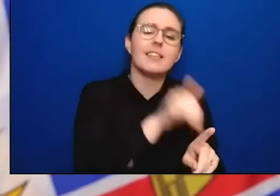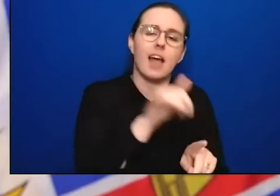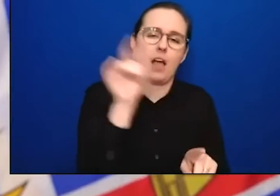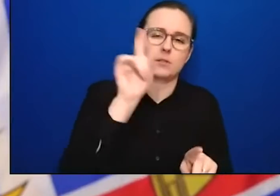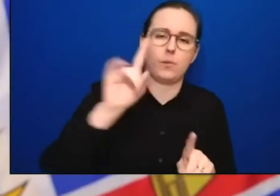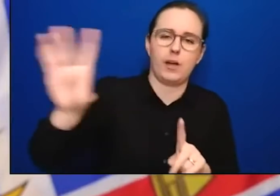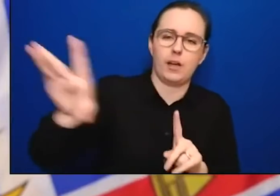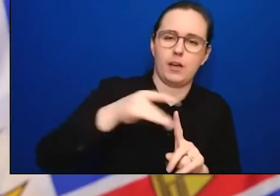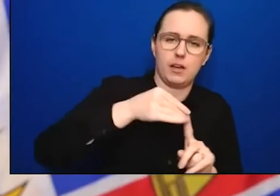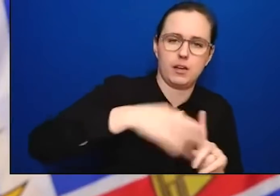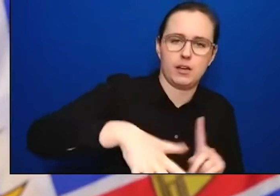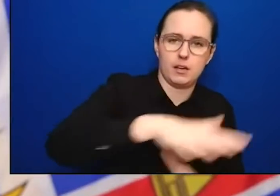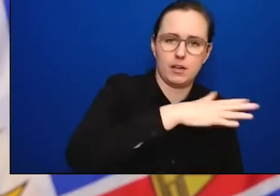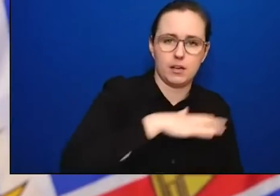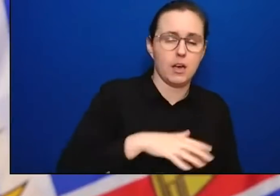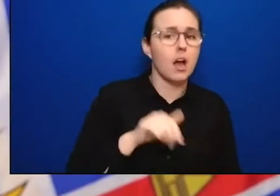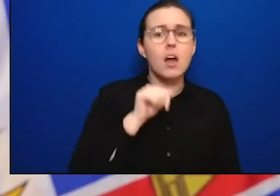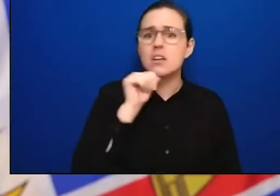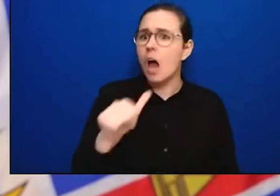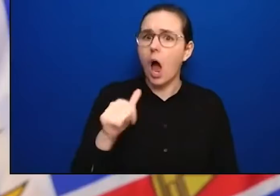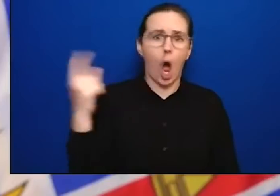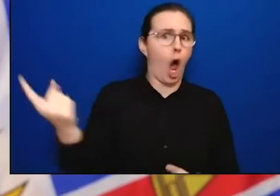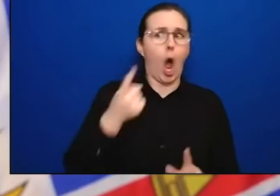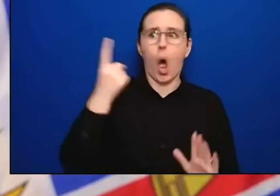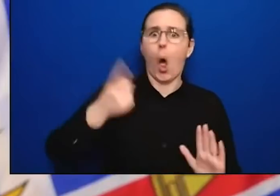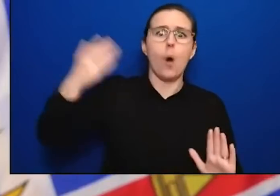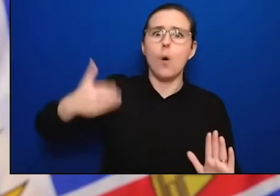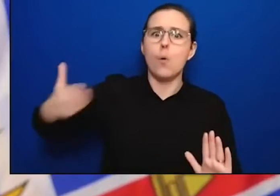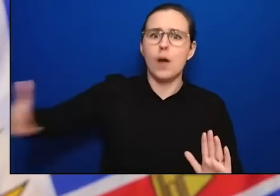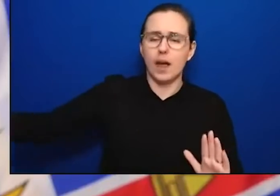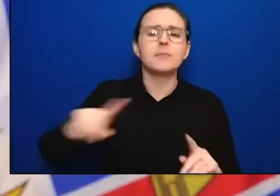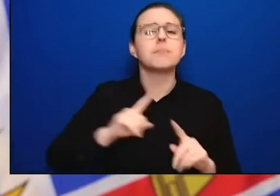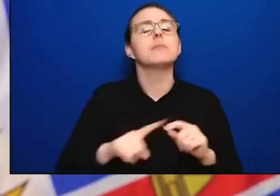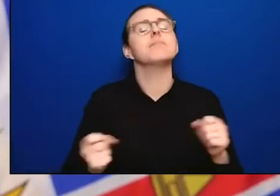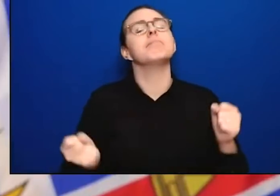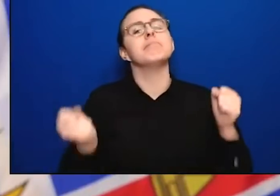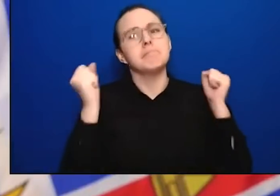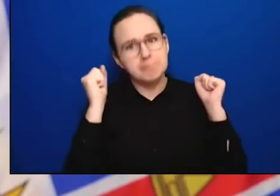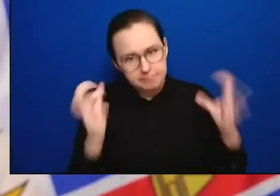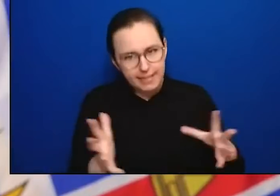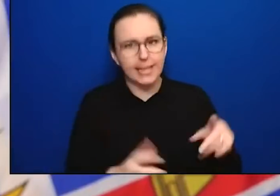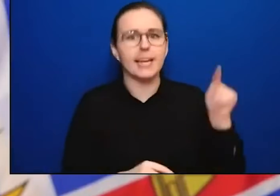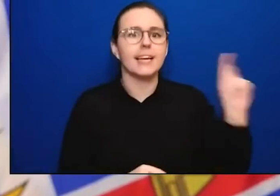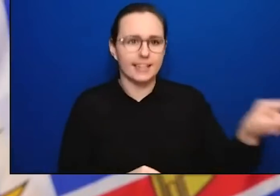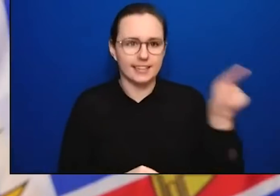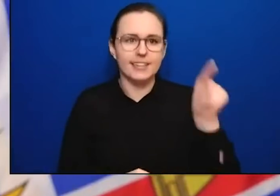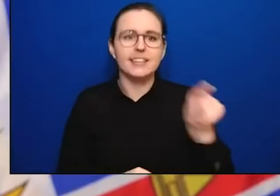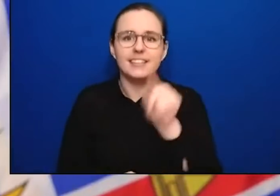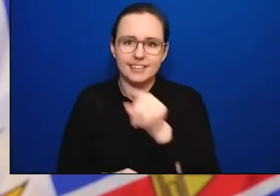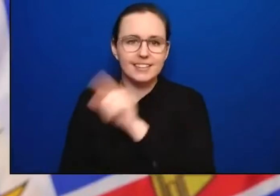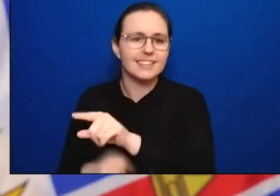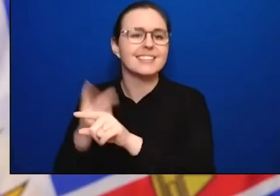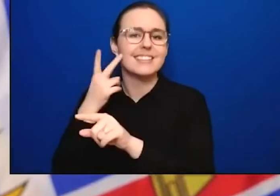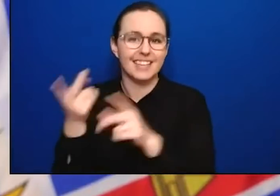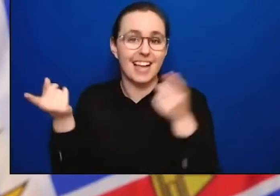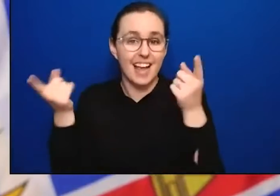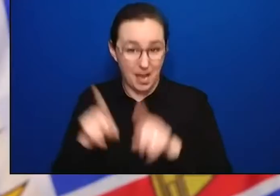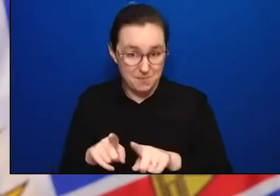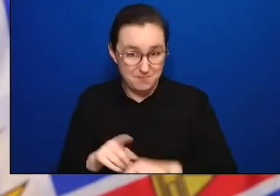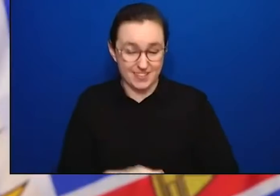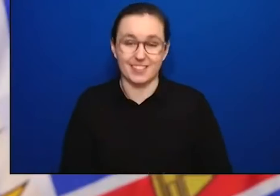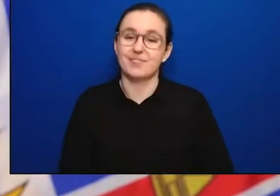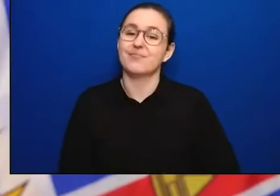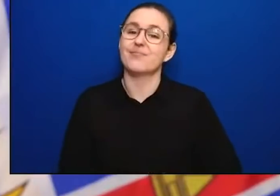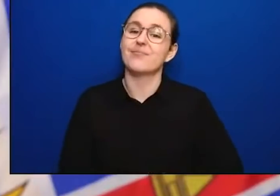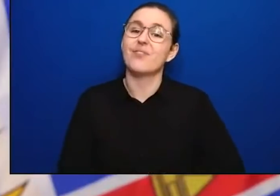are the settings that we are seeing transmission. Not at every single one, clearly, but at many, many, many. And that was